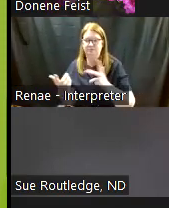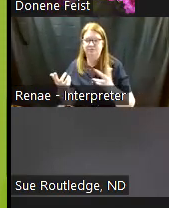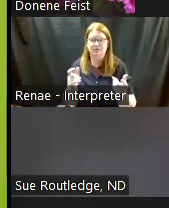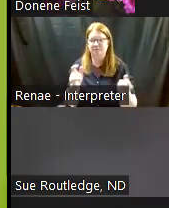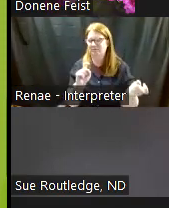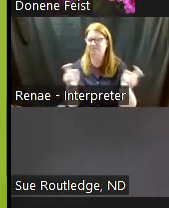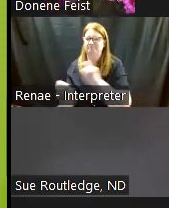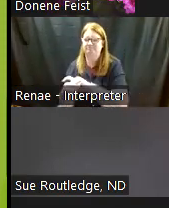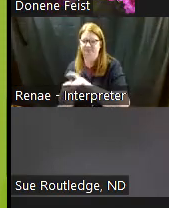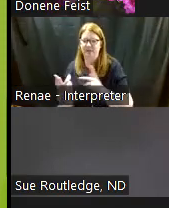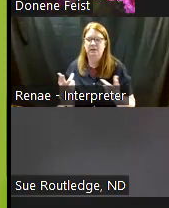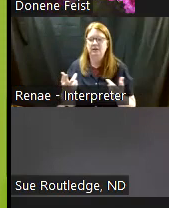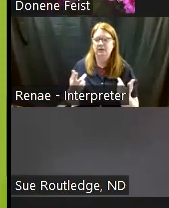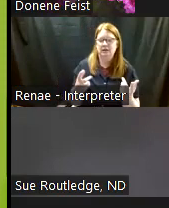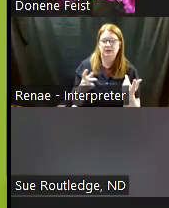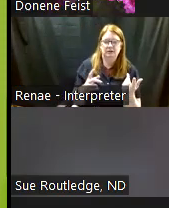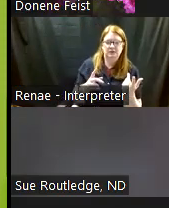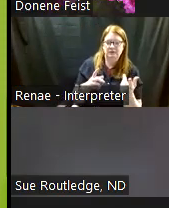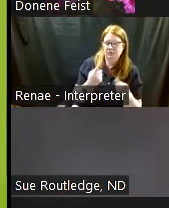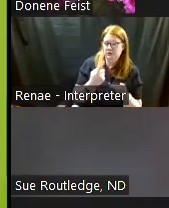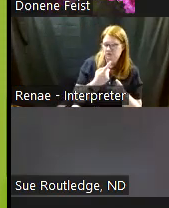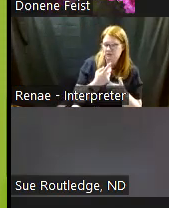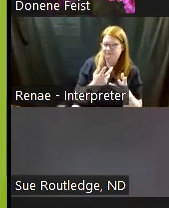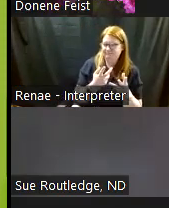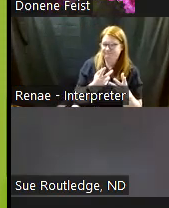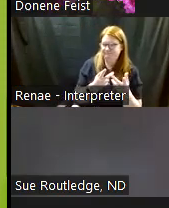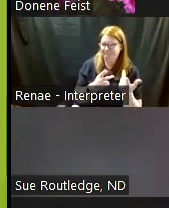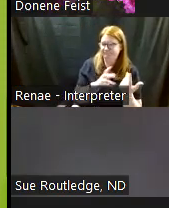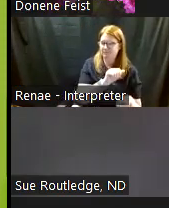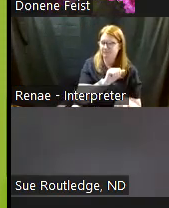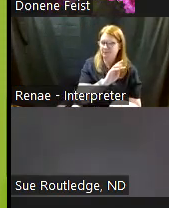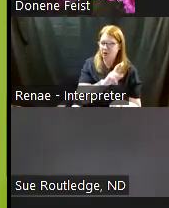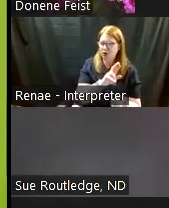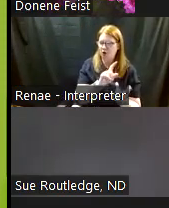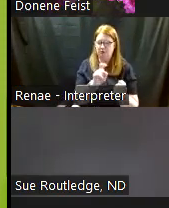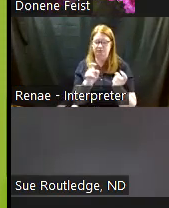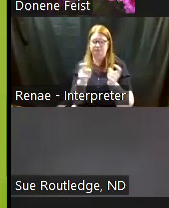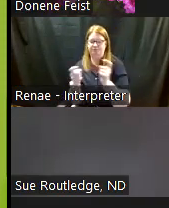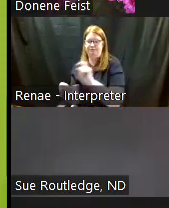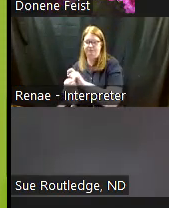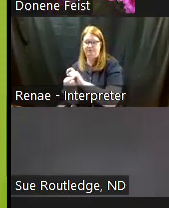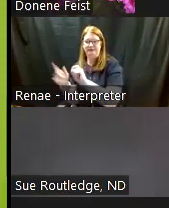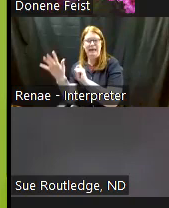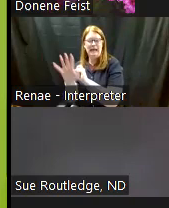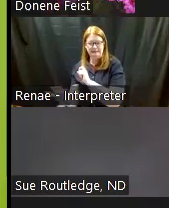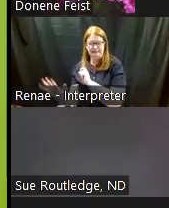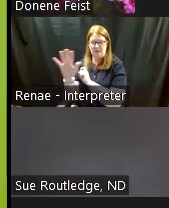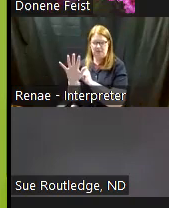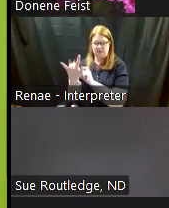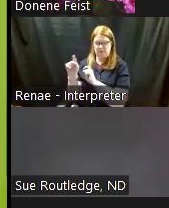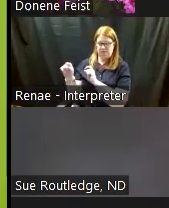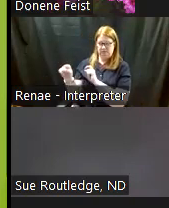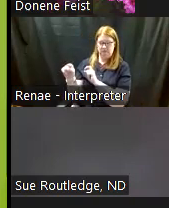but we use correction factors basically from the ABR to kind of estimate